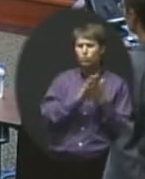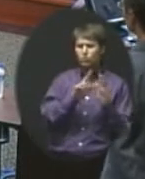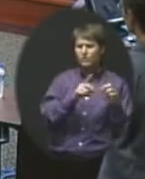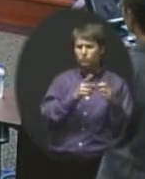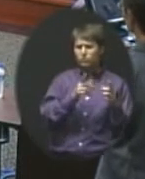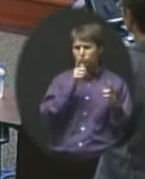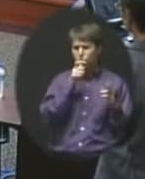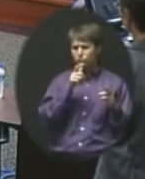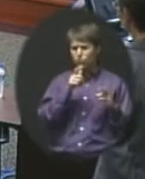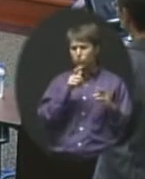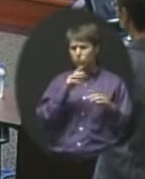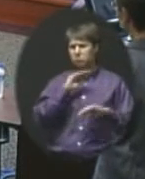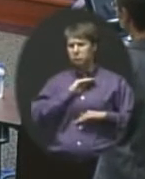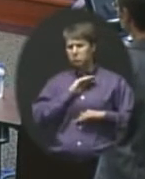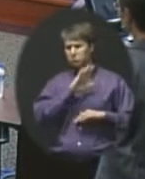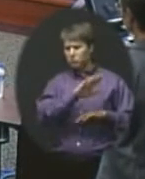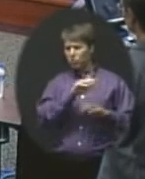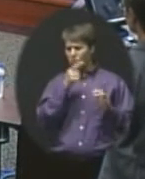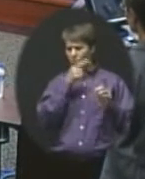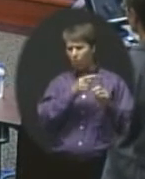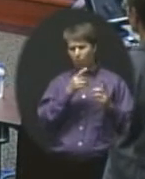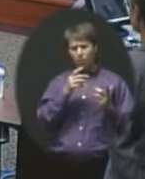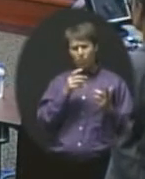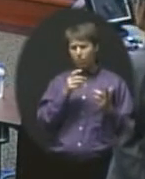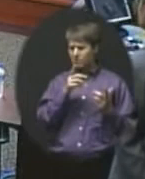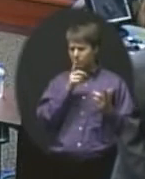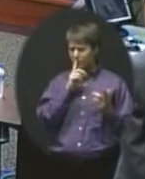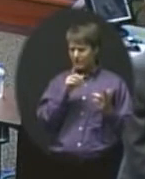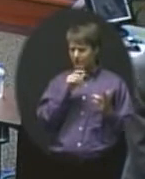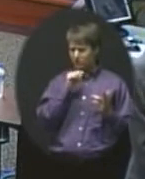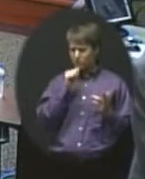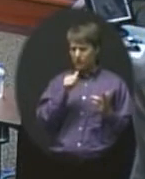their goal. I mean, other than that, there's not really